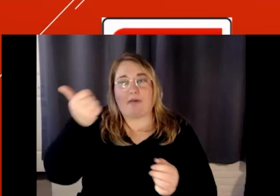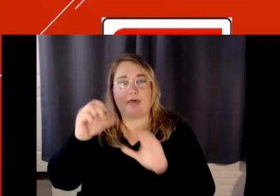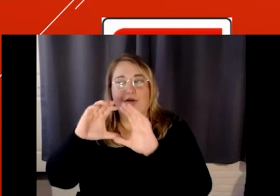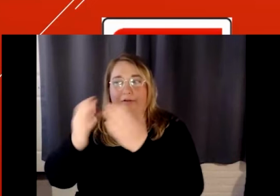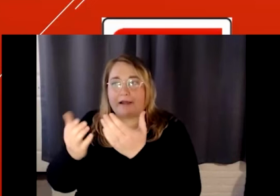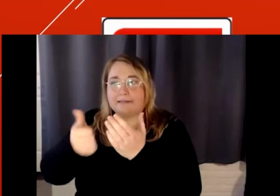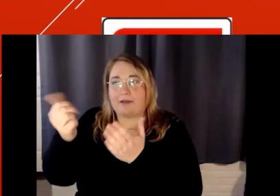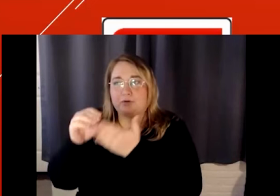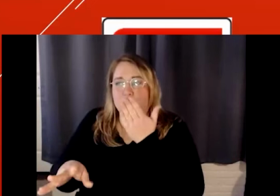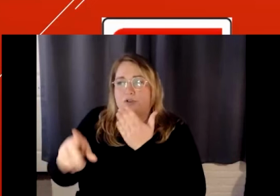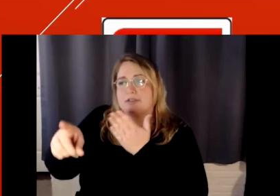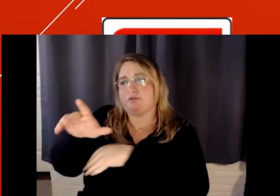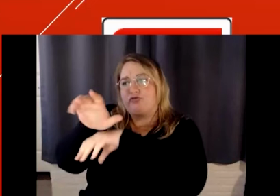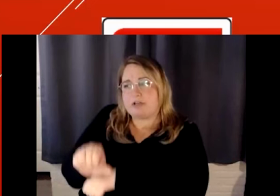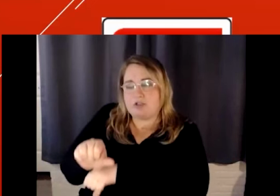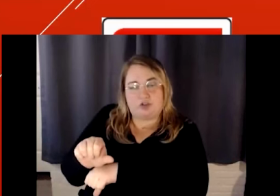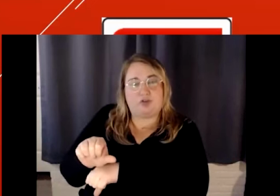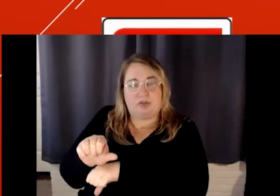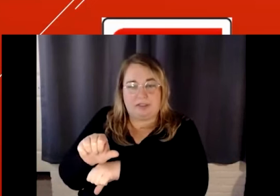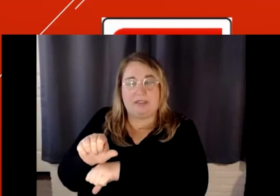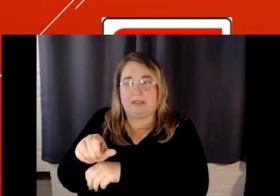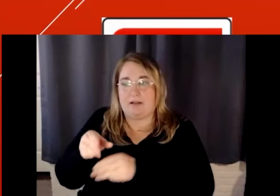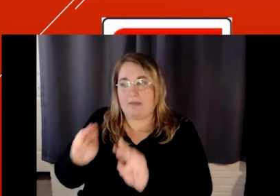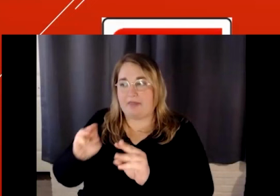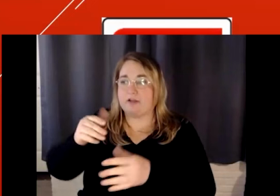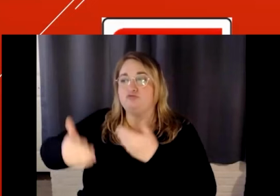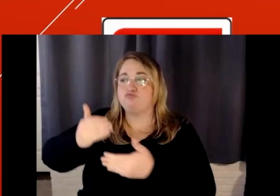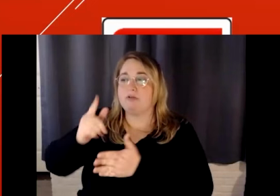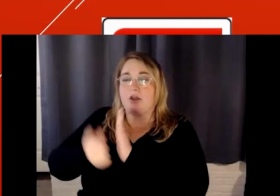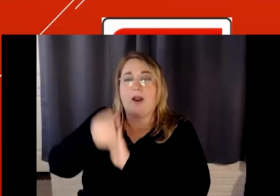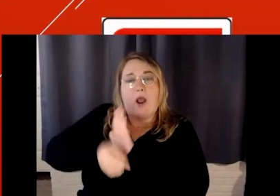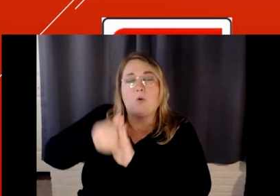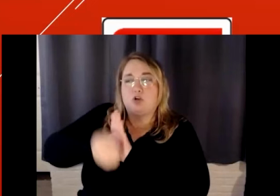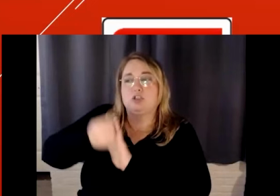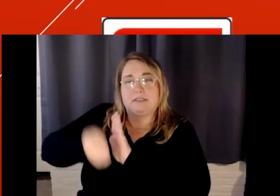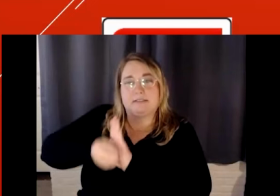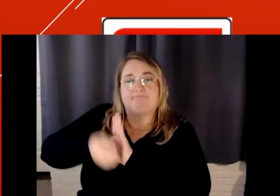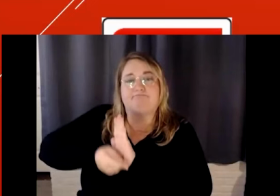So they're putting in their hours, right? And this person isn't.